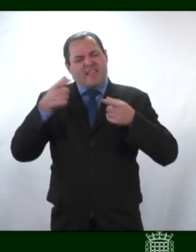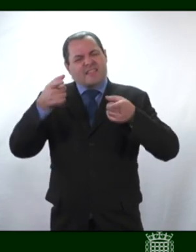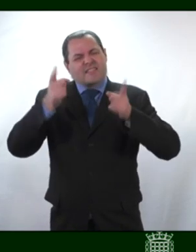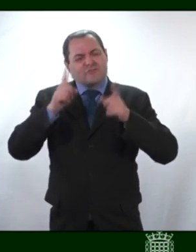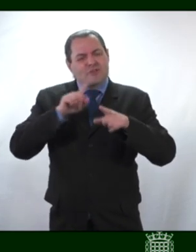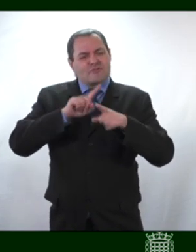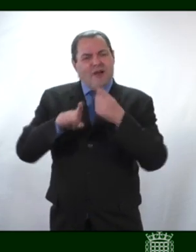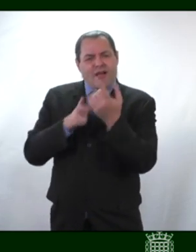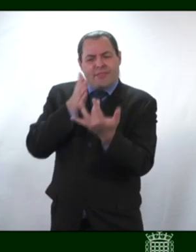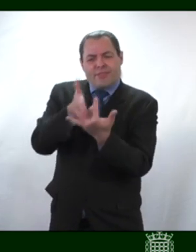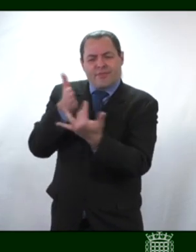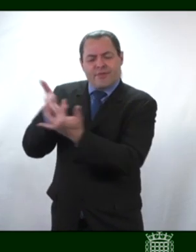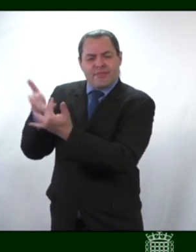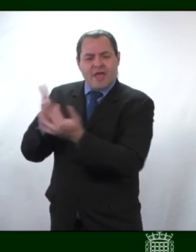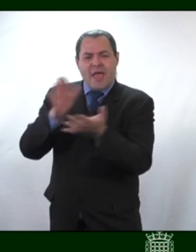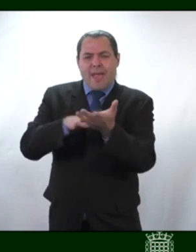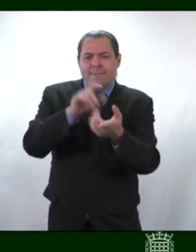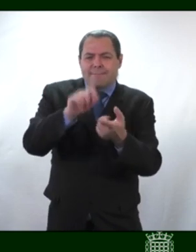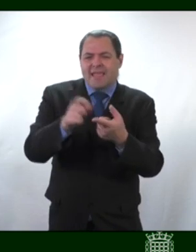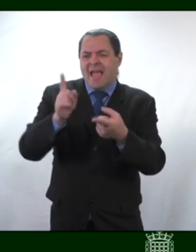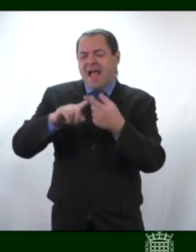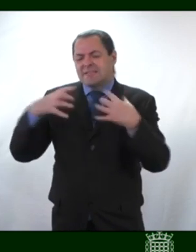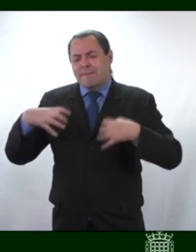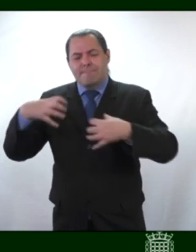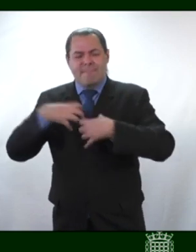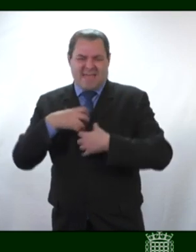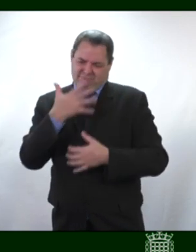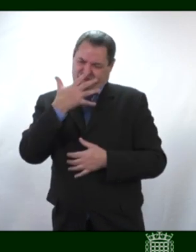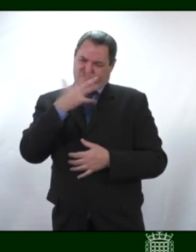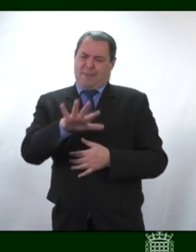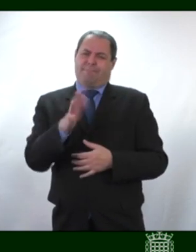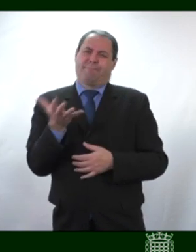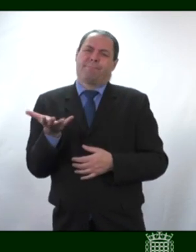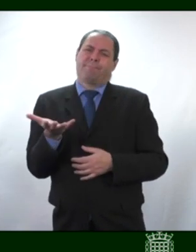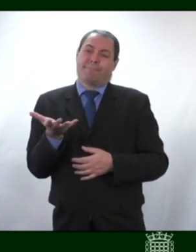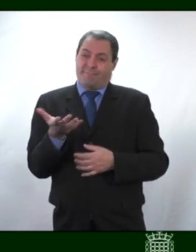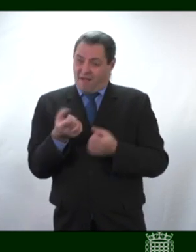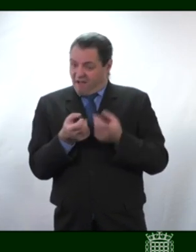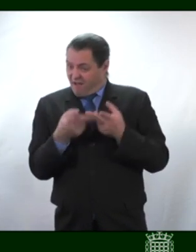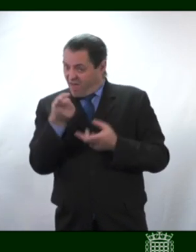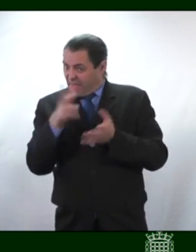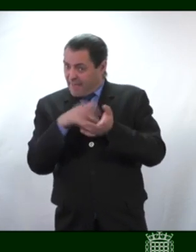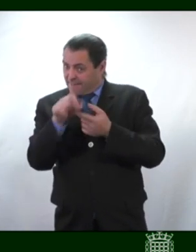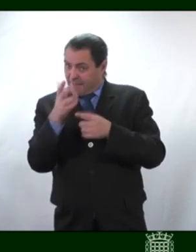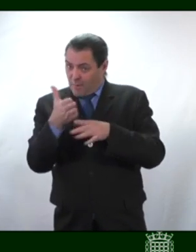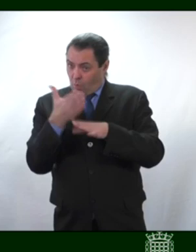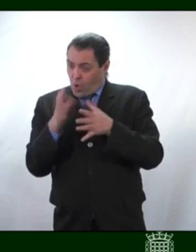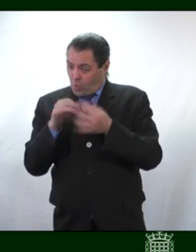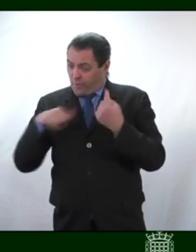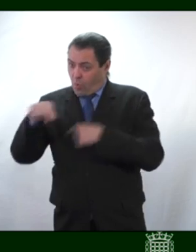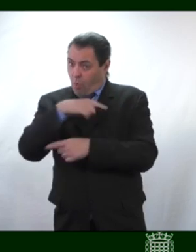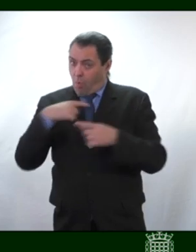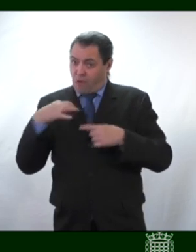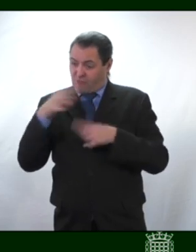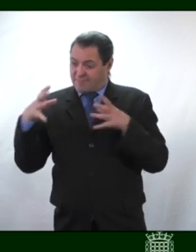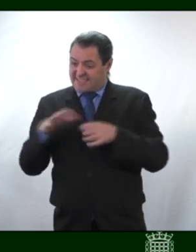in Manchester is absolutely transparent, and it's shameful that some of those colleagues across the way who have been working collectively